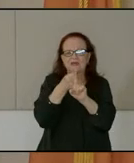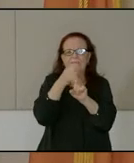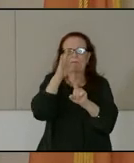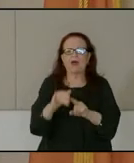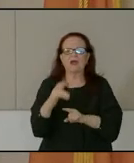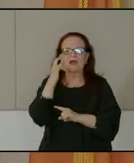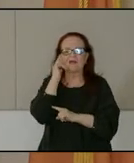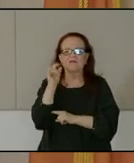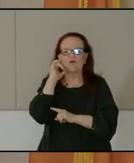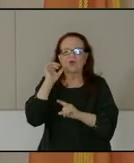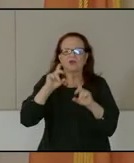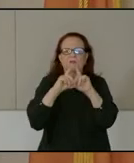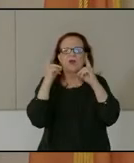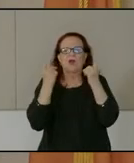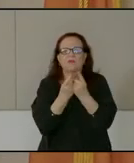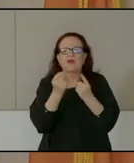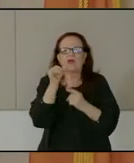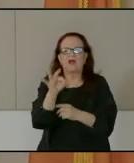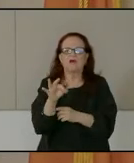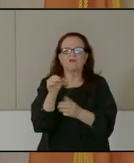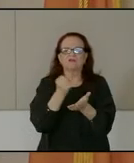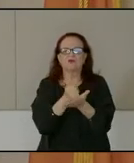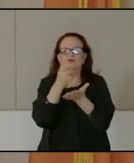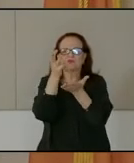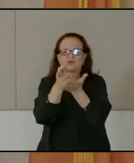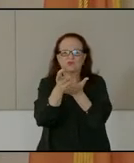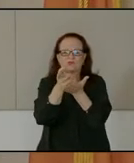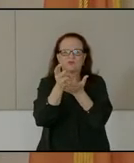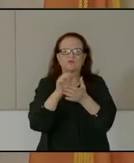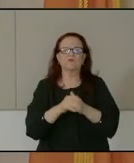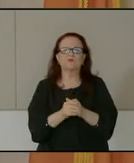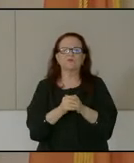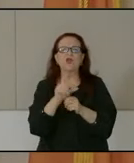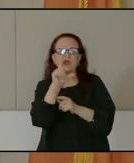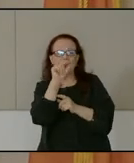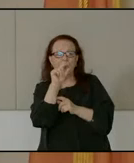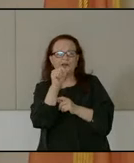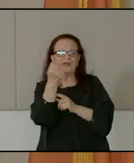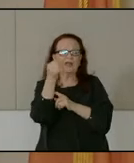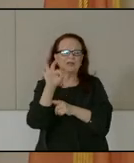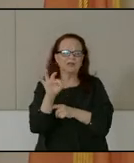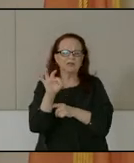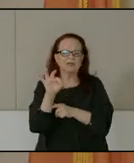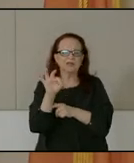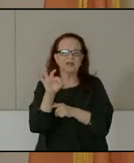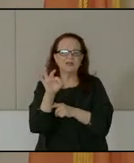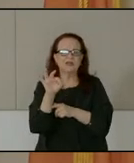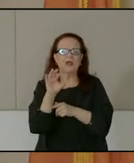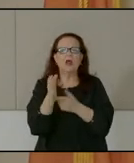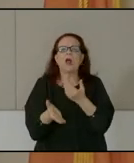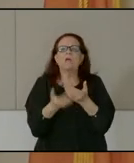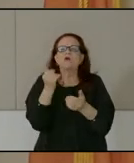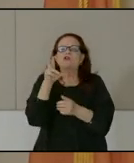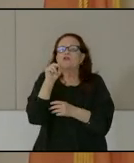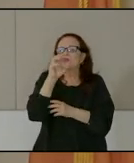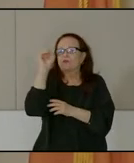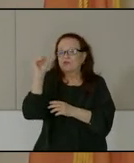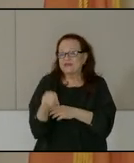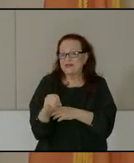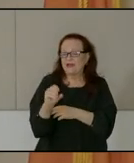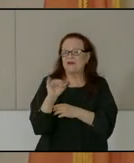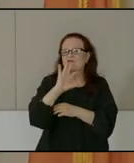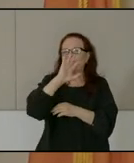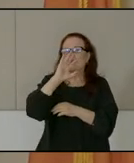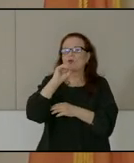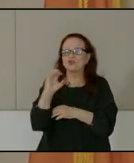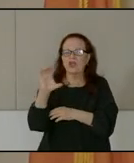California Department of Social Services. In 2019, nearly 30% of